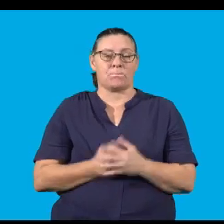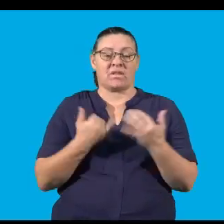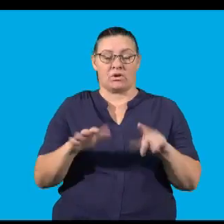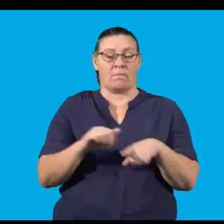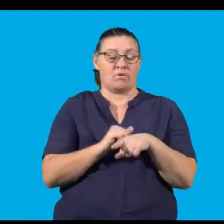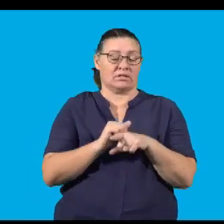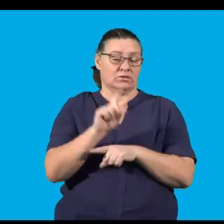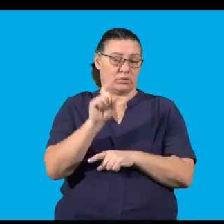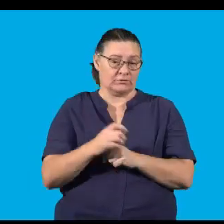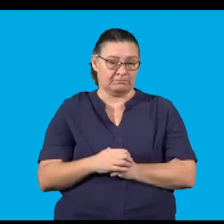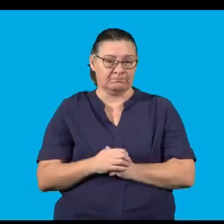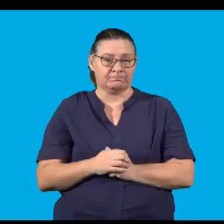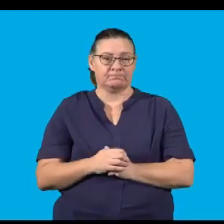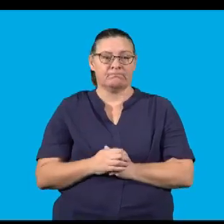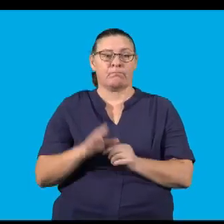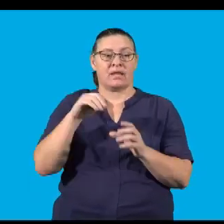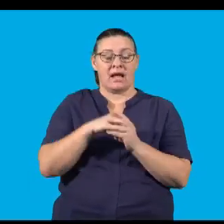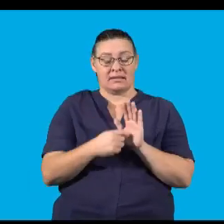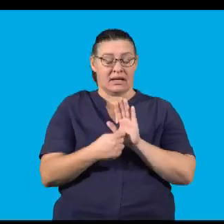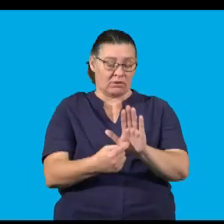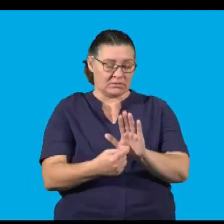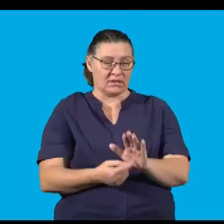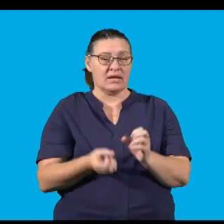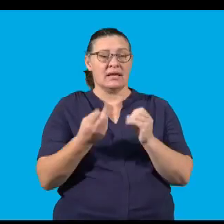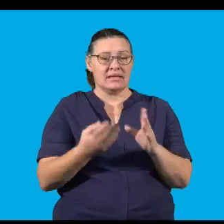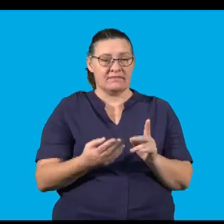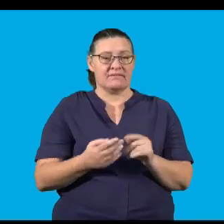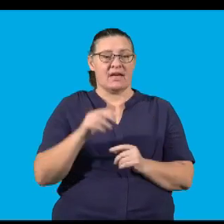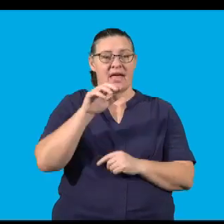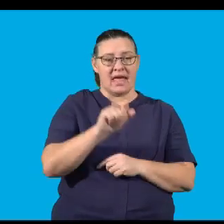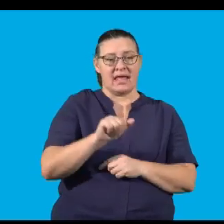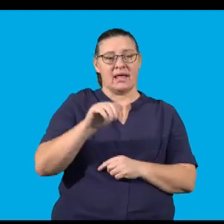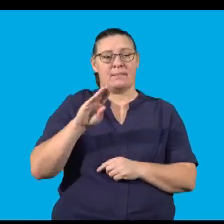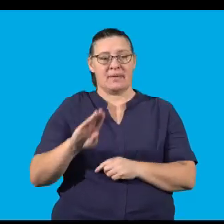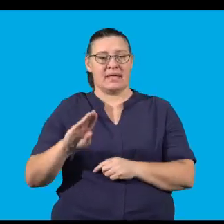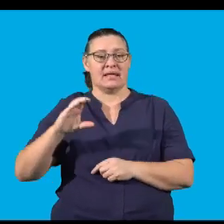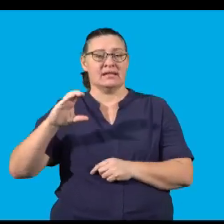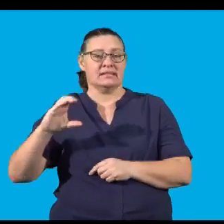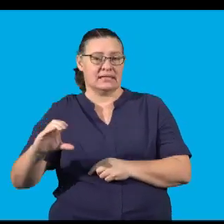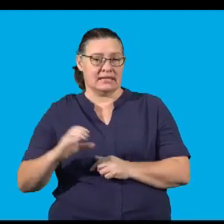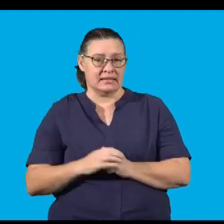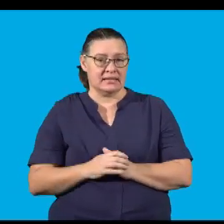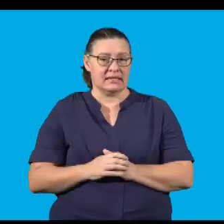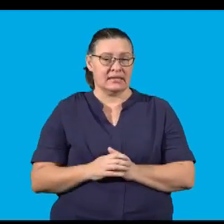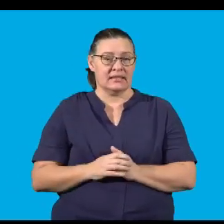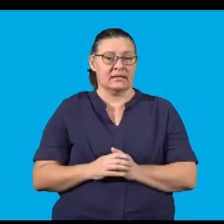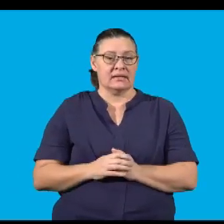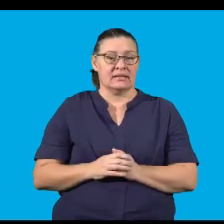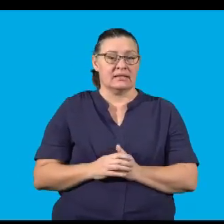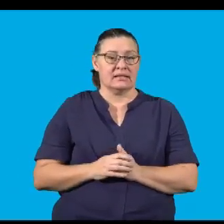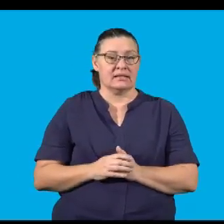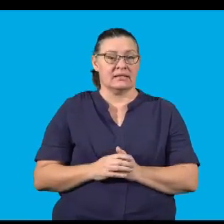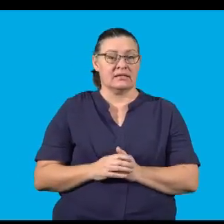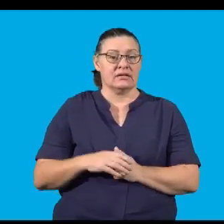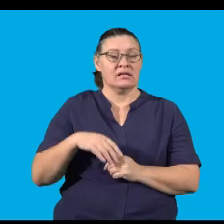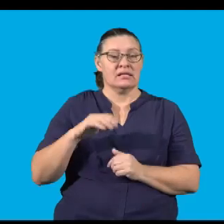one. They say in the diagram, they give you the vertices A, B, we've got unknown coordinates, C is 4 and